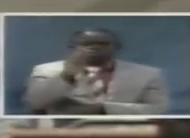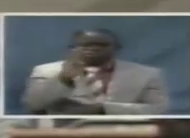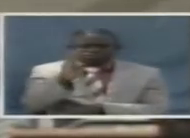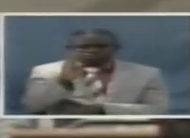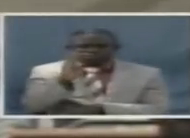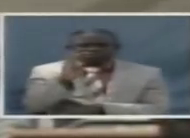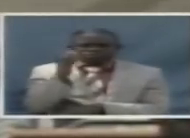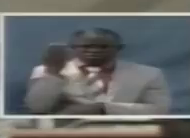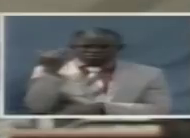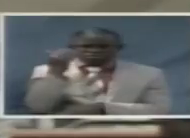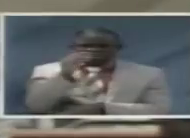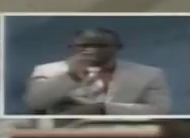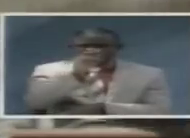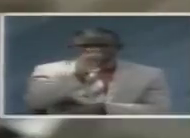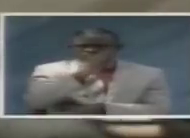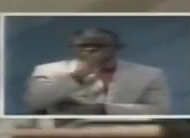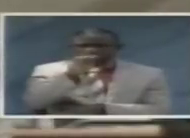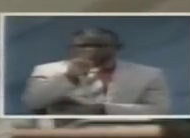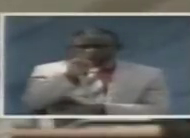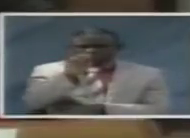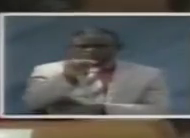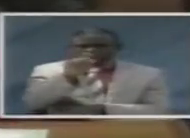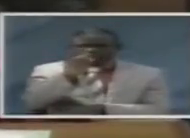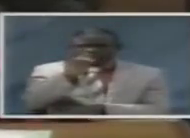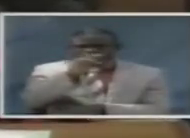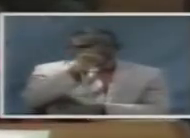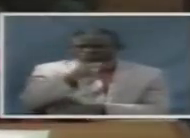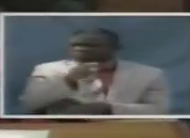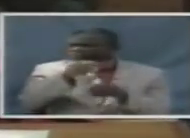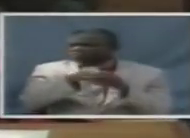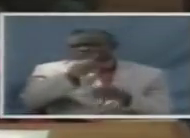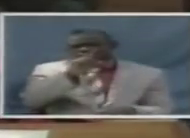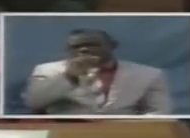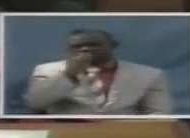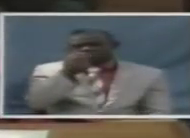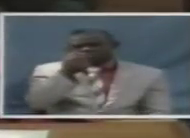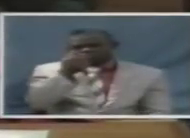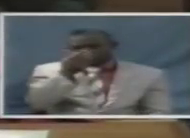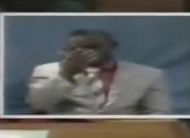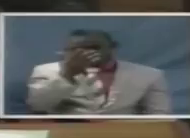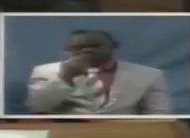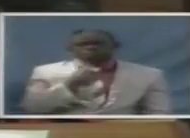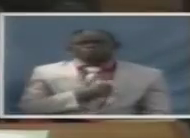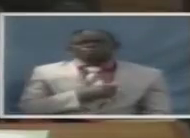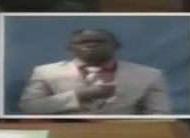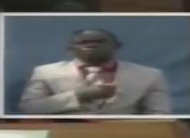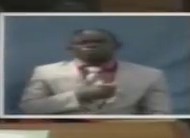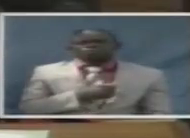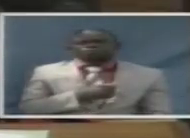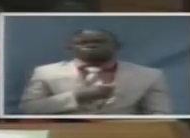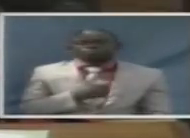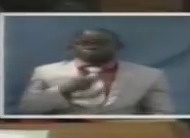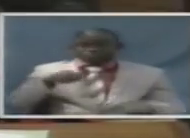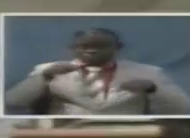of $42.8 per barrel in 2016. Mr. Speaker, the Zambian economy